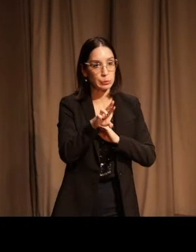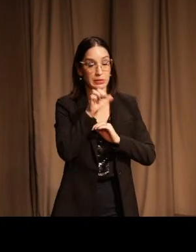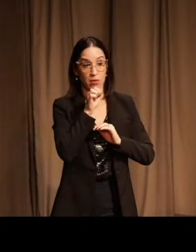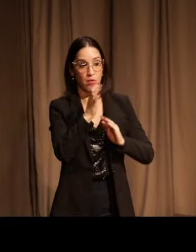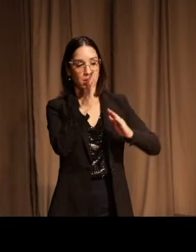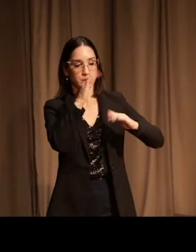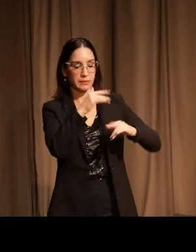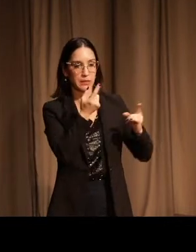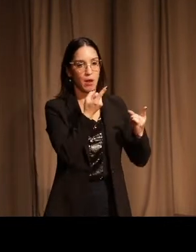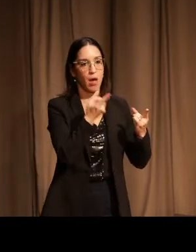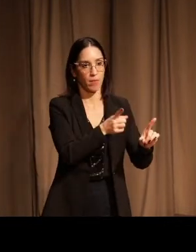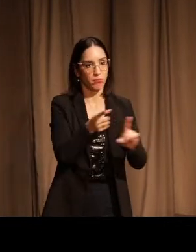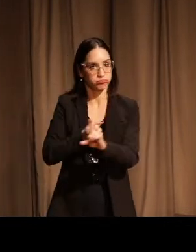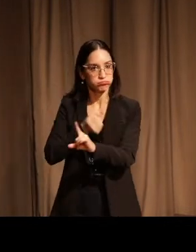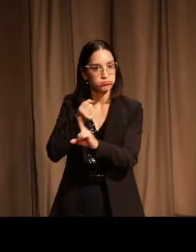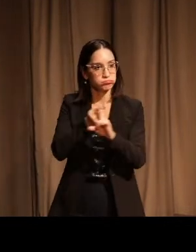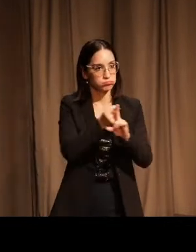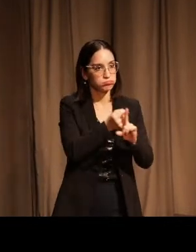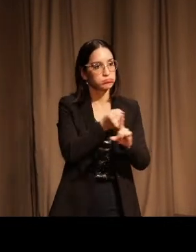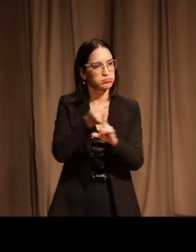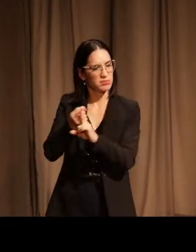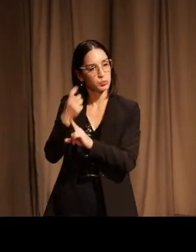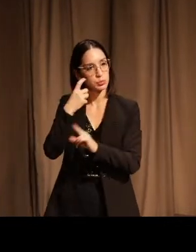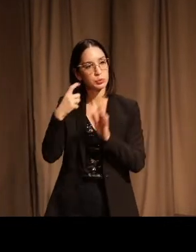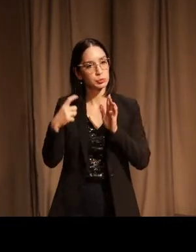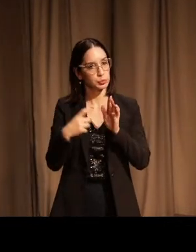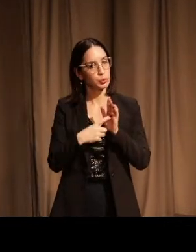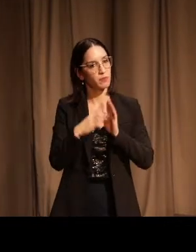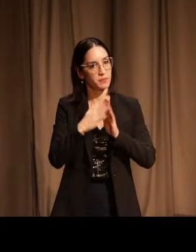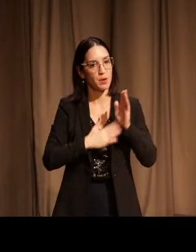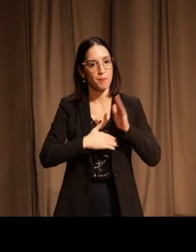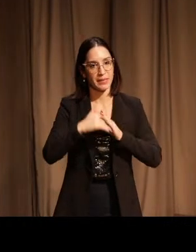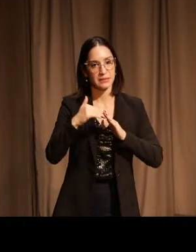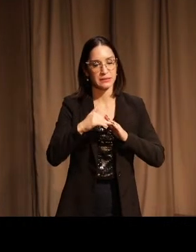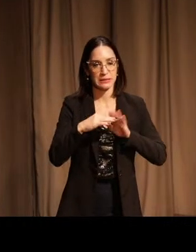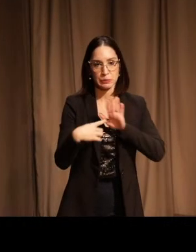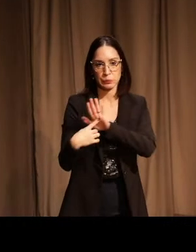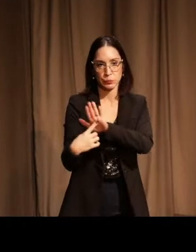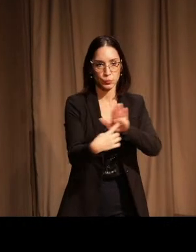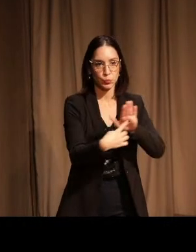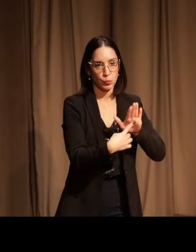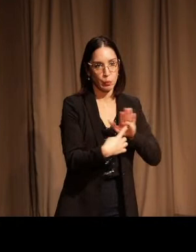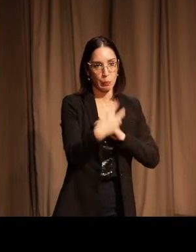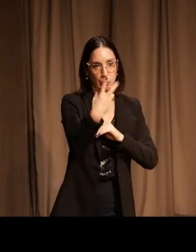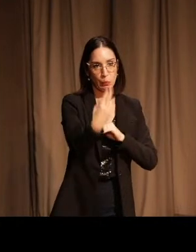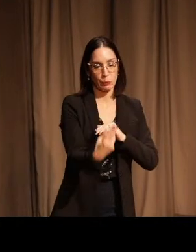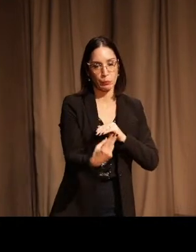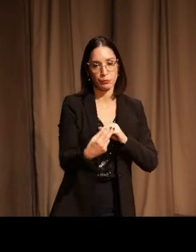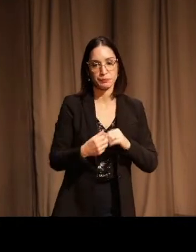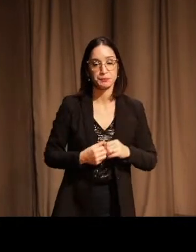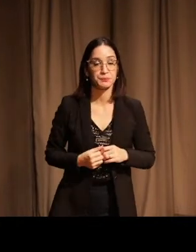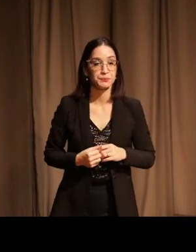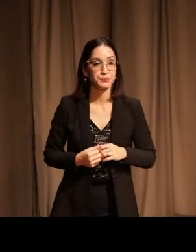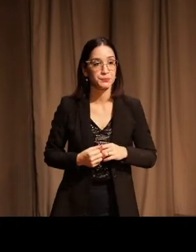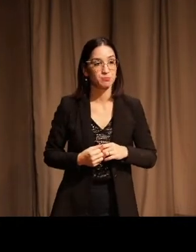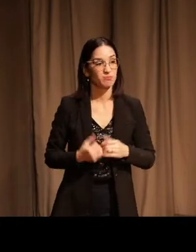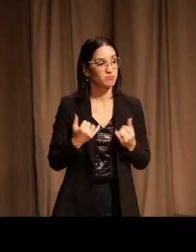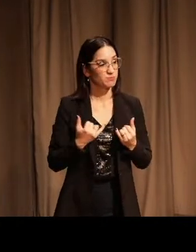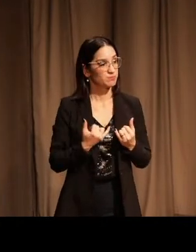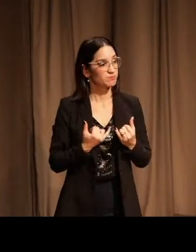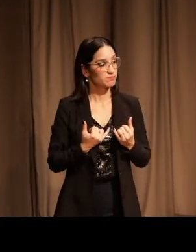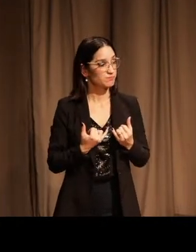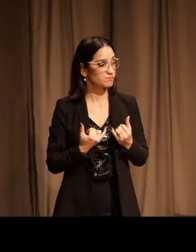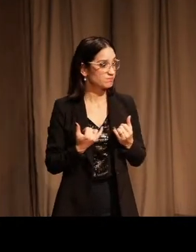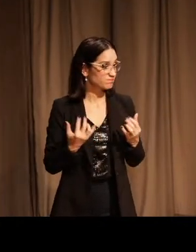that is on the left side of the painting? So just to wrap this up,